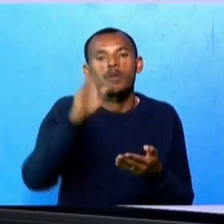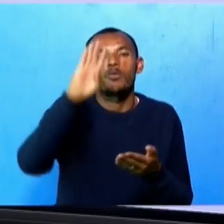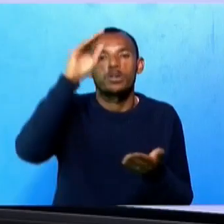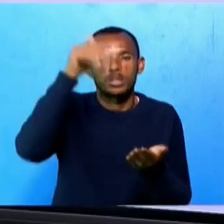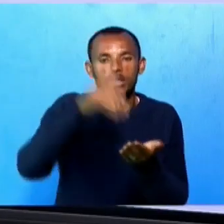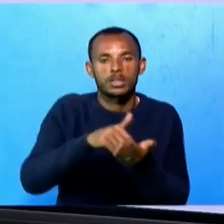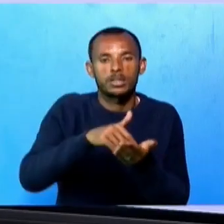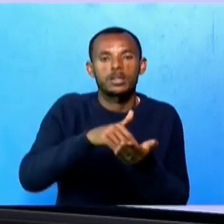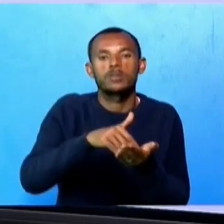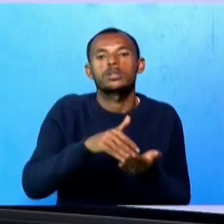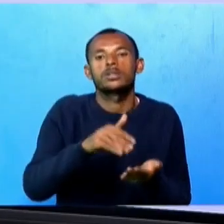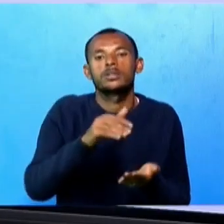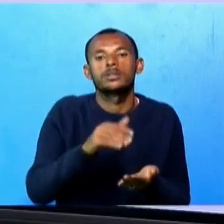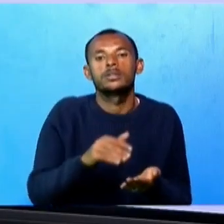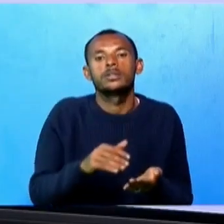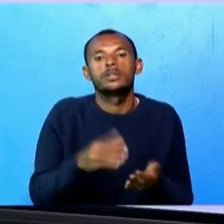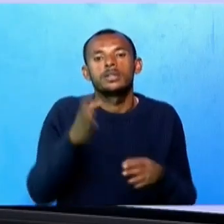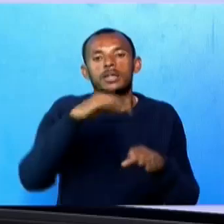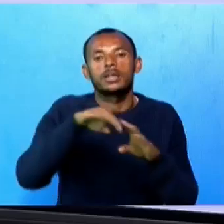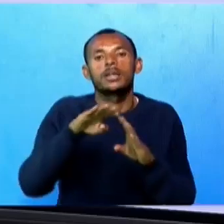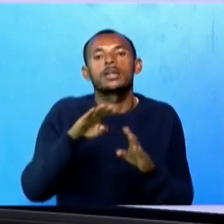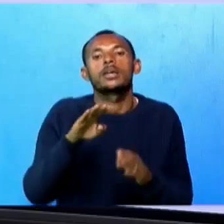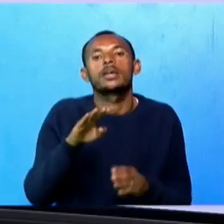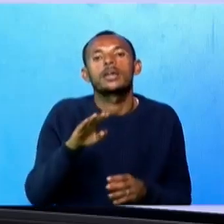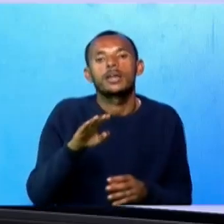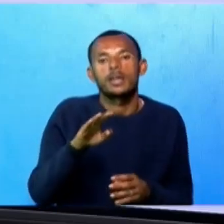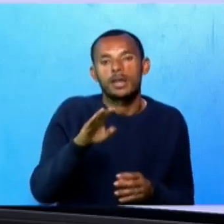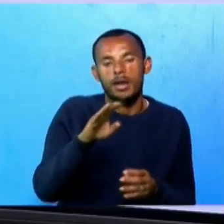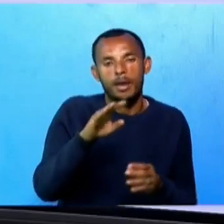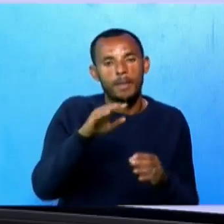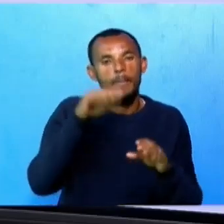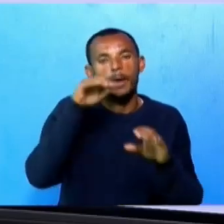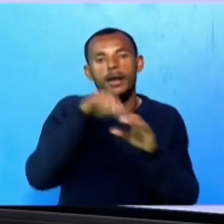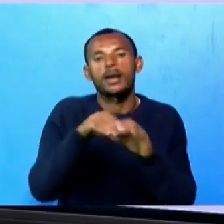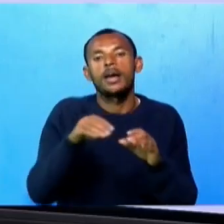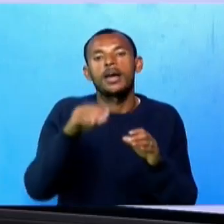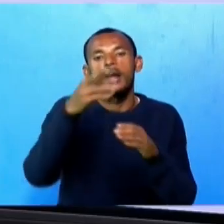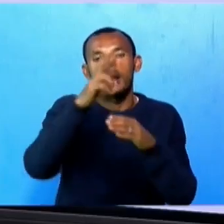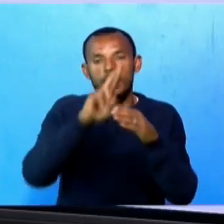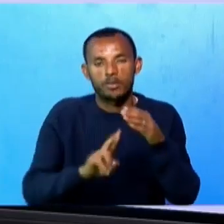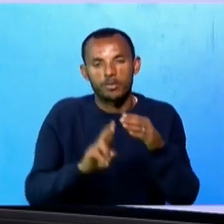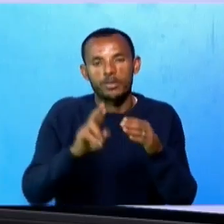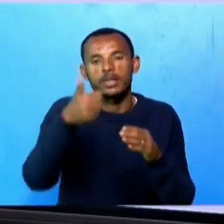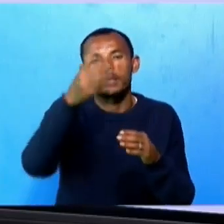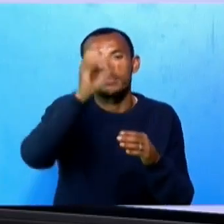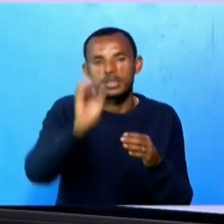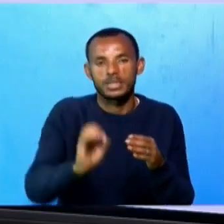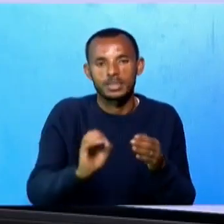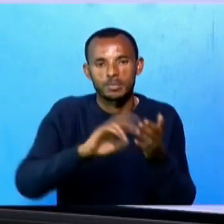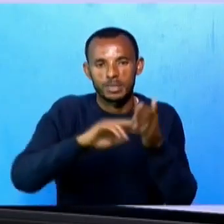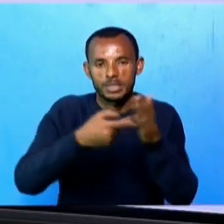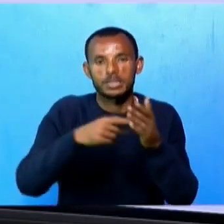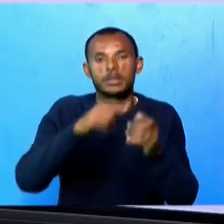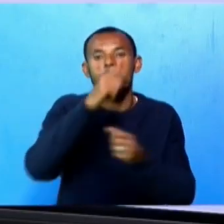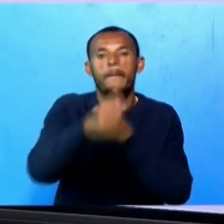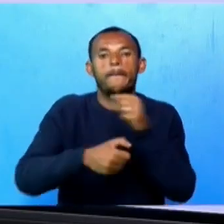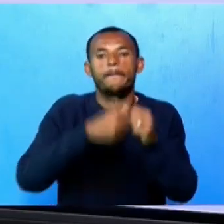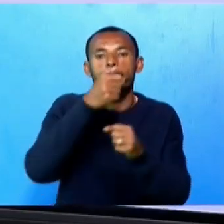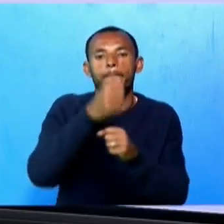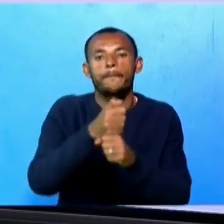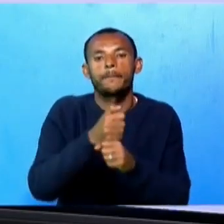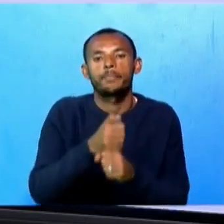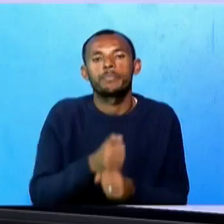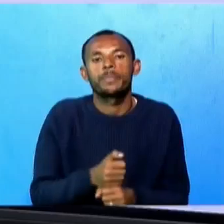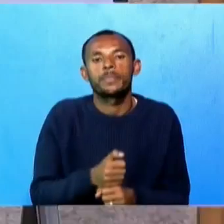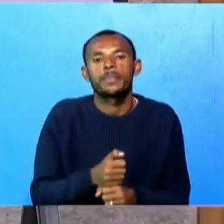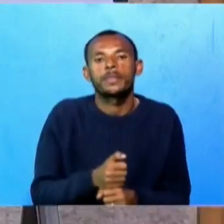40,000 in a bank at a rate of 10% per annum. Per annum means per year, okay? I will